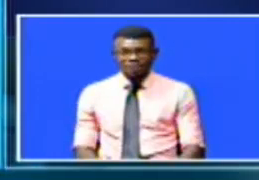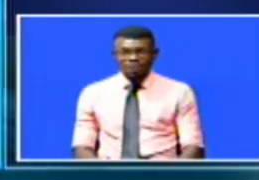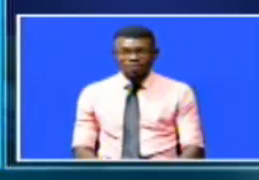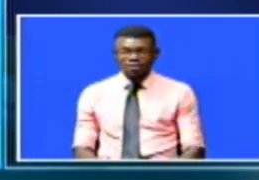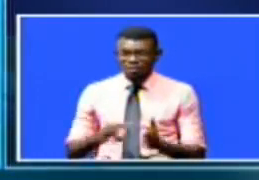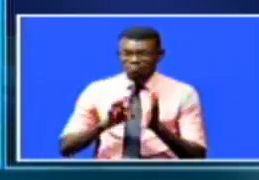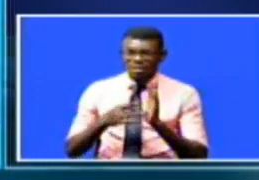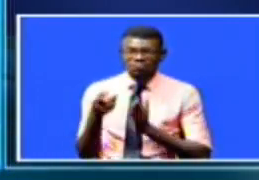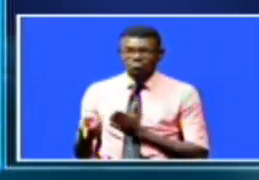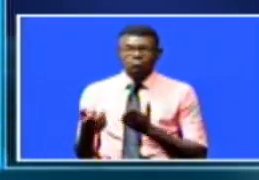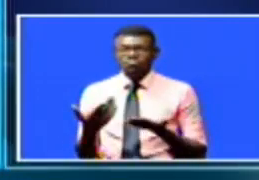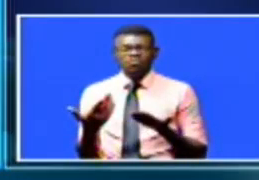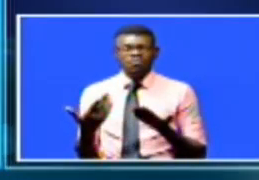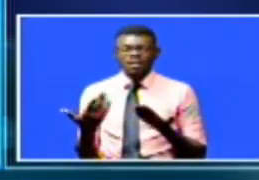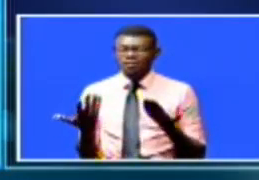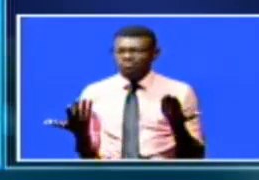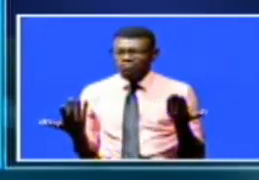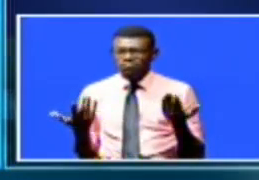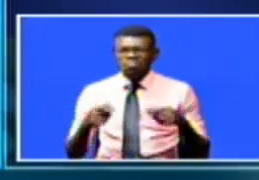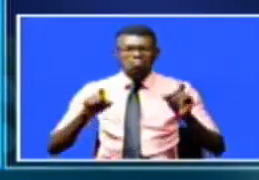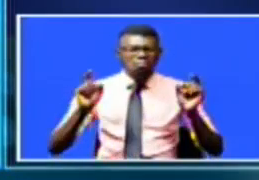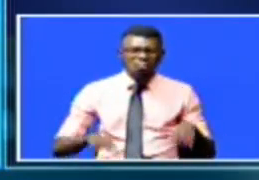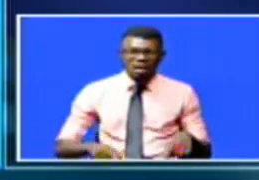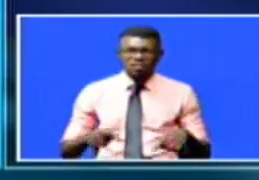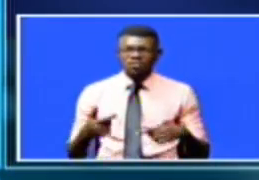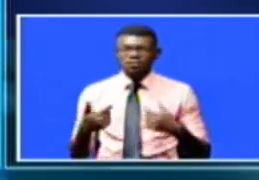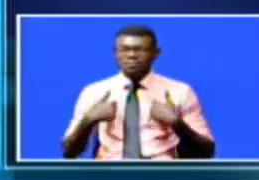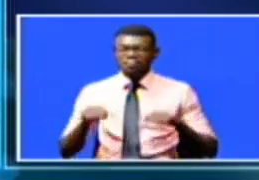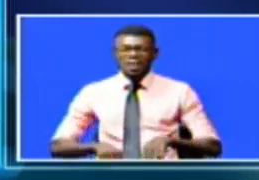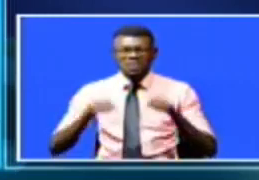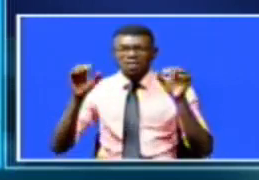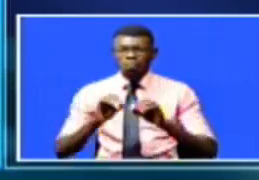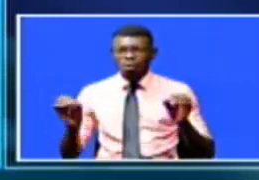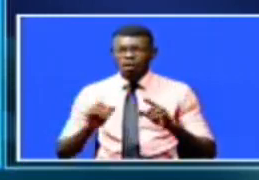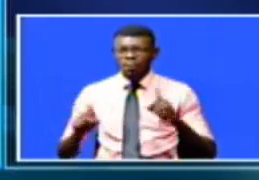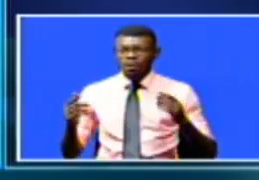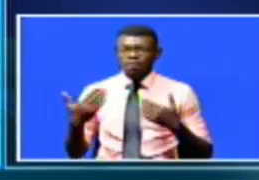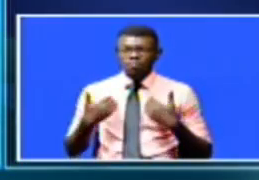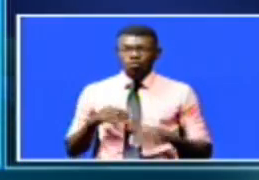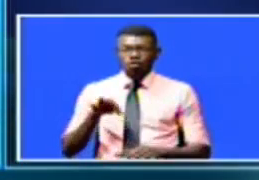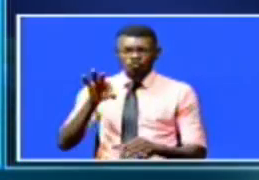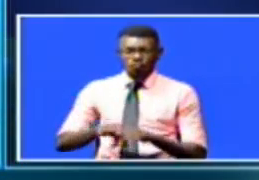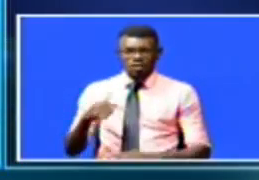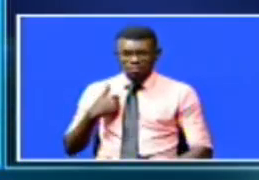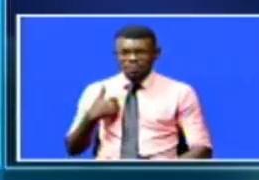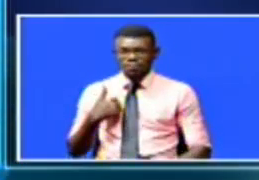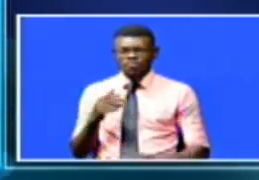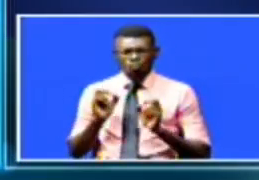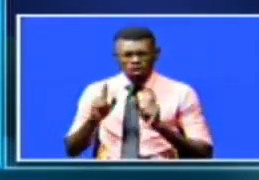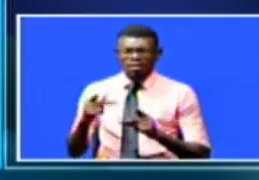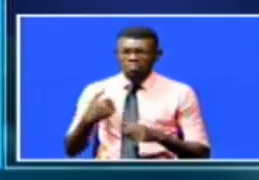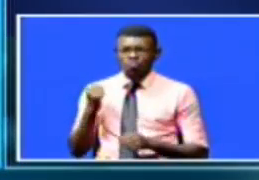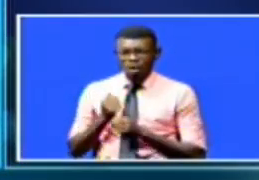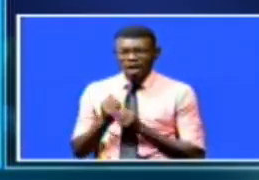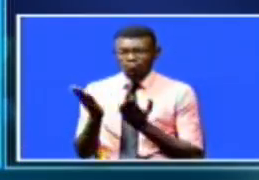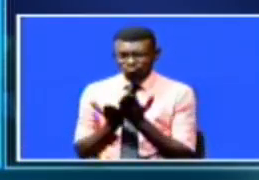really for me, it is not a must for me to become the chair, but I was elected. Let me serve my term. If by the